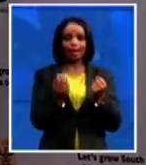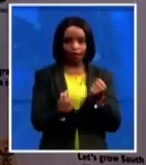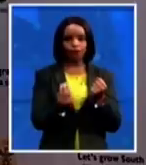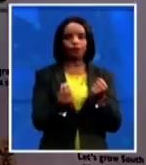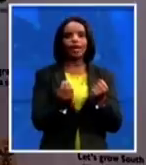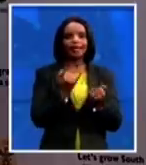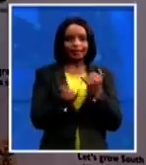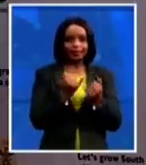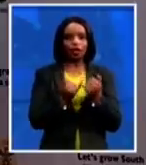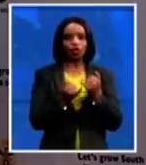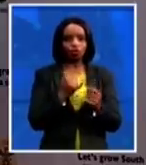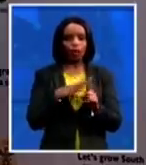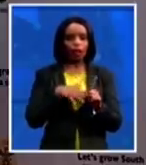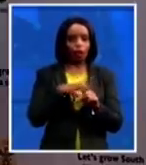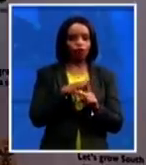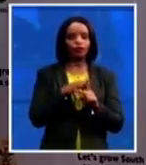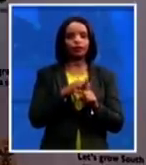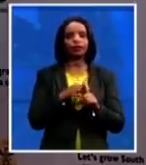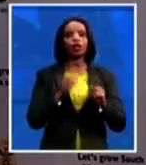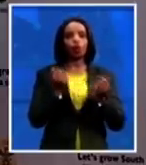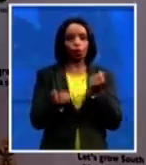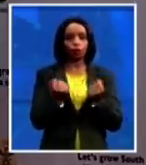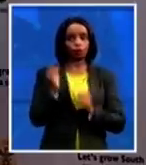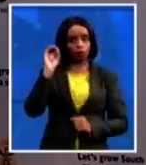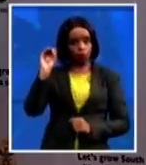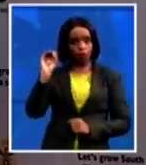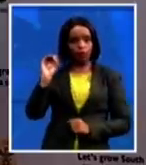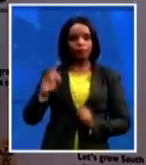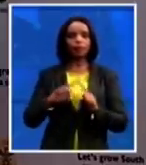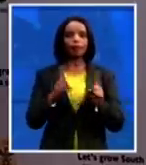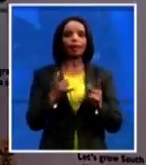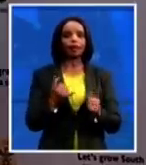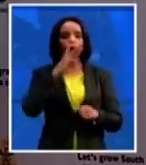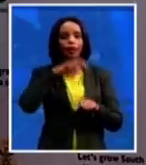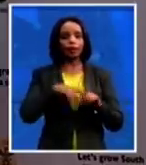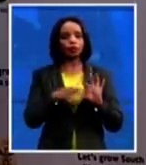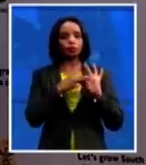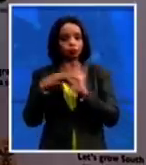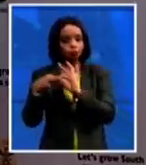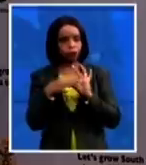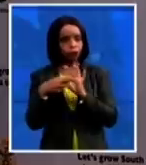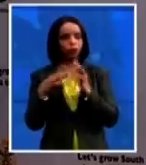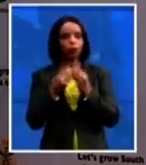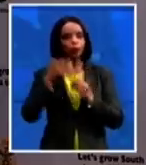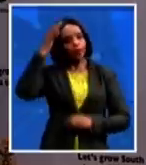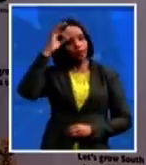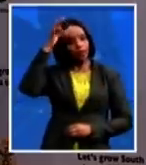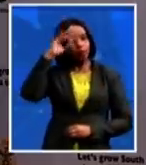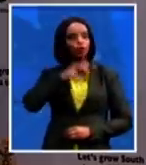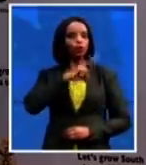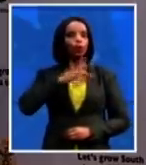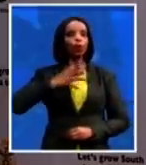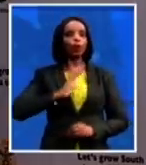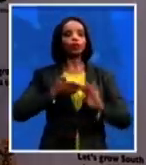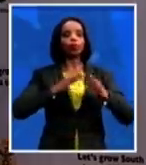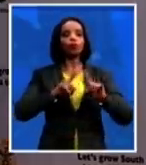of society to collaborate with government to create safer communities and protect victims of abuse.